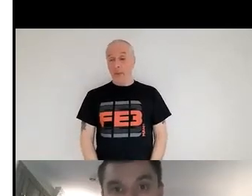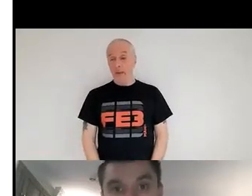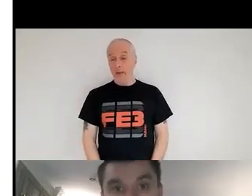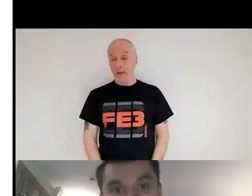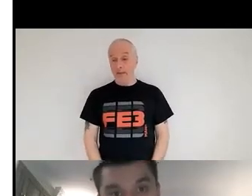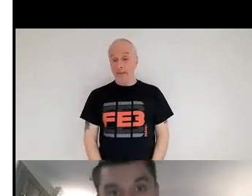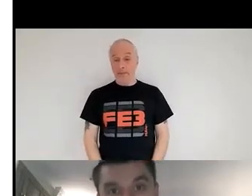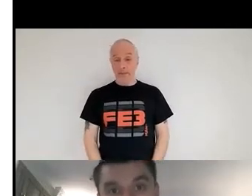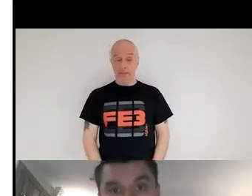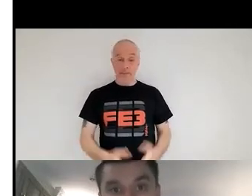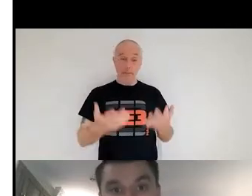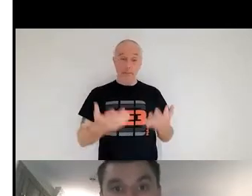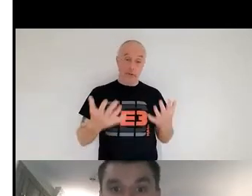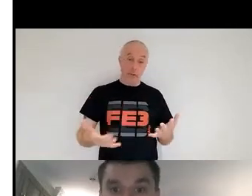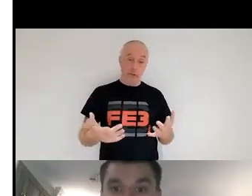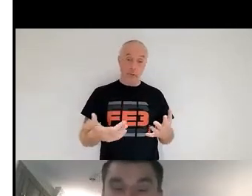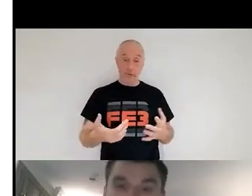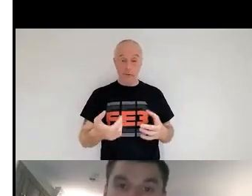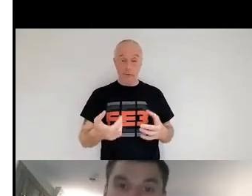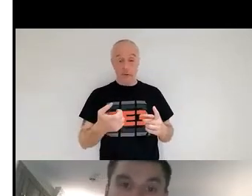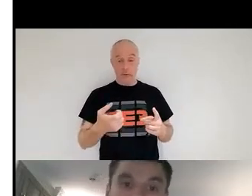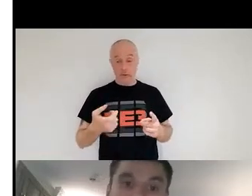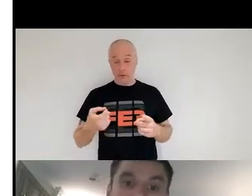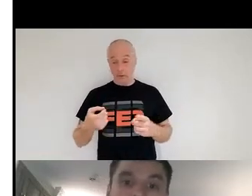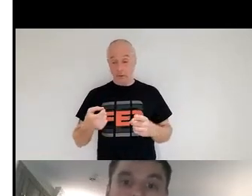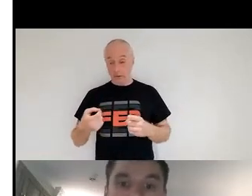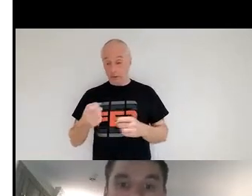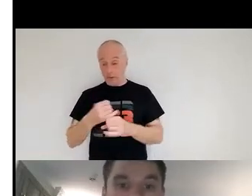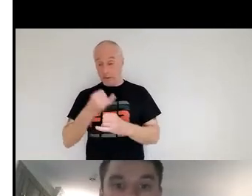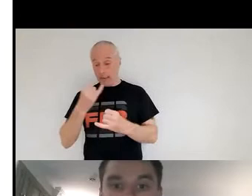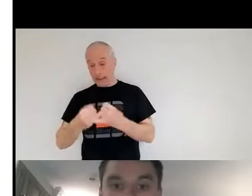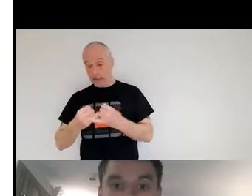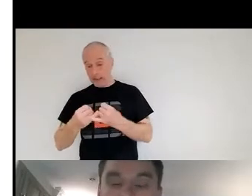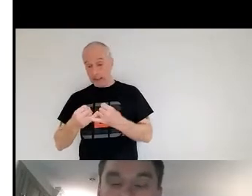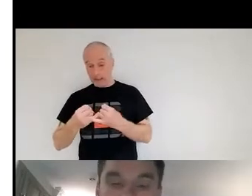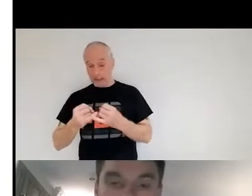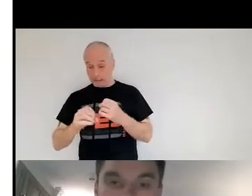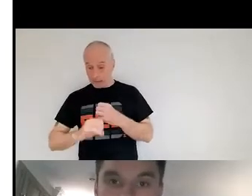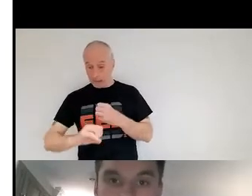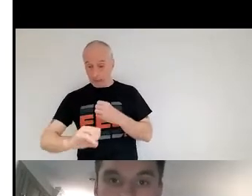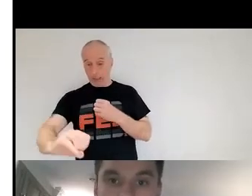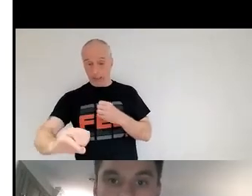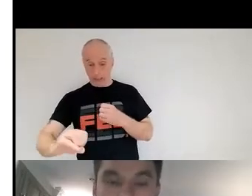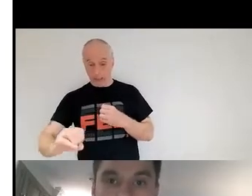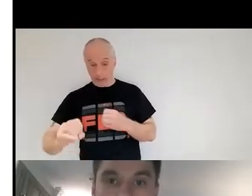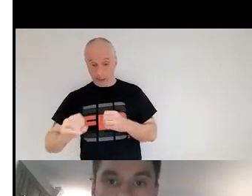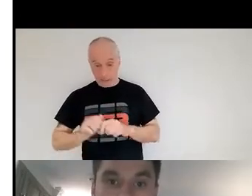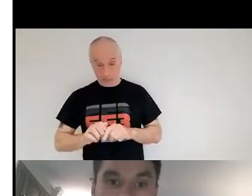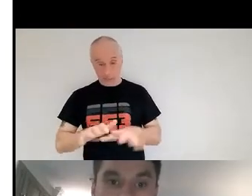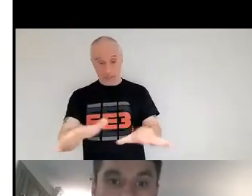across the gas network itself, but also the downstream appliances, there have been no changes in the rates of